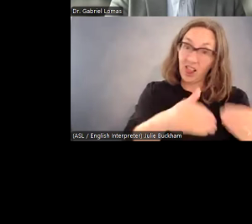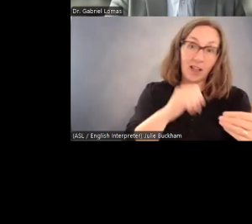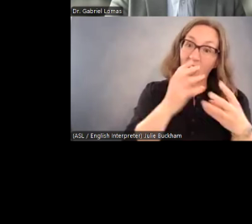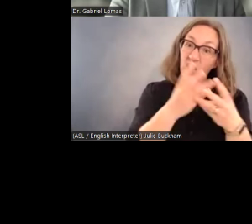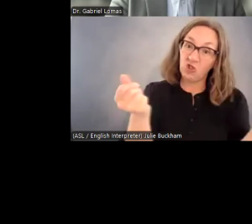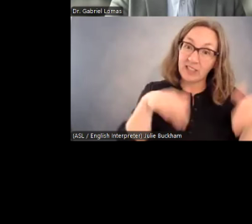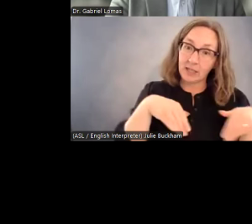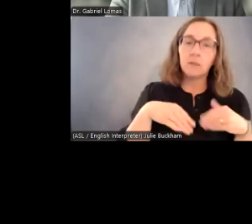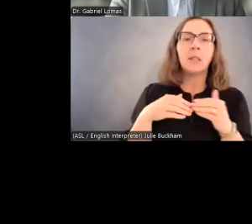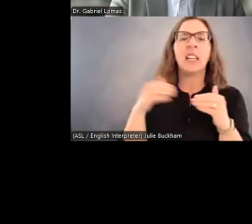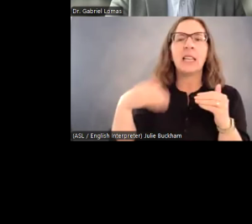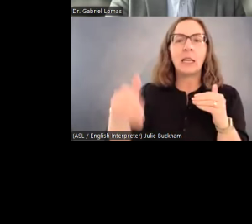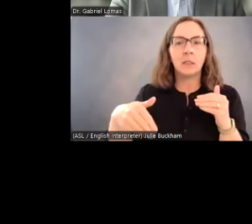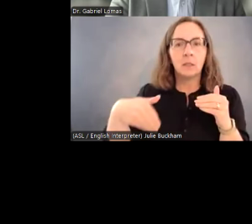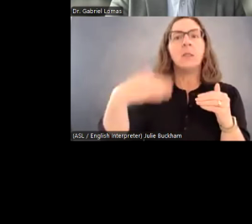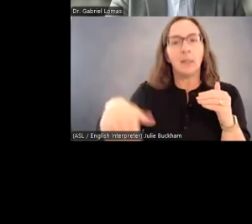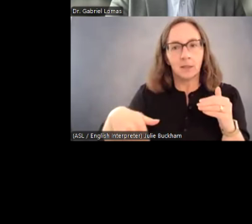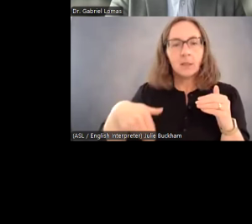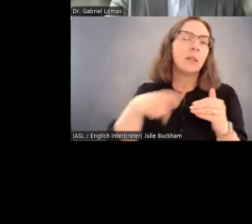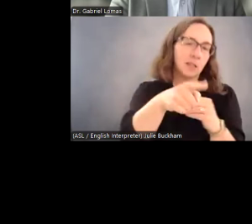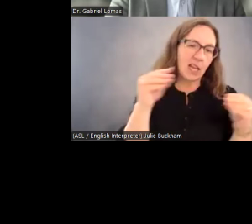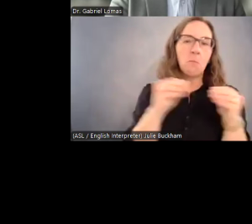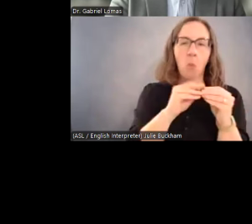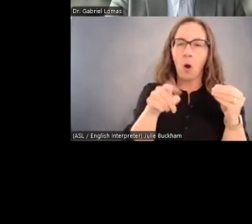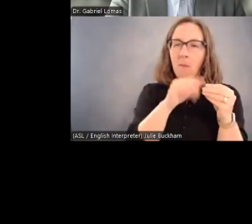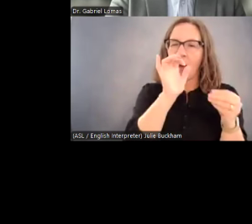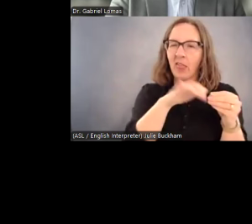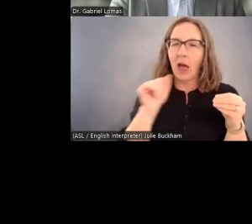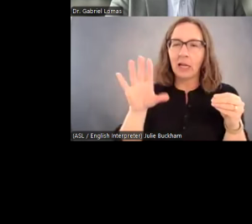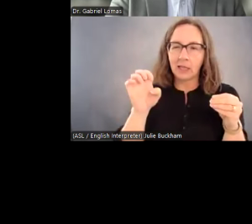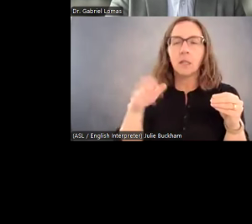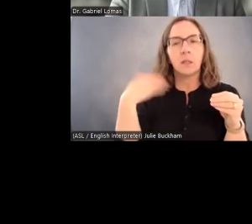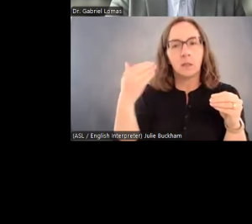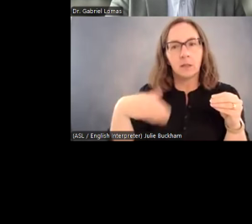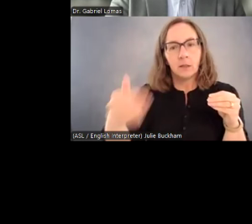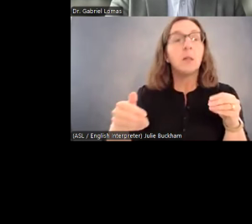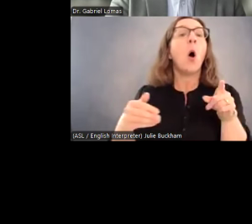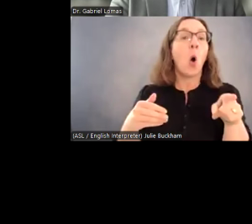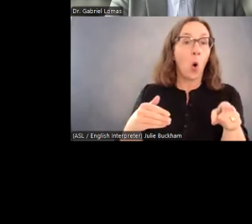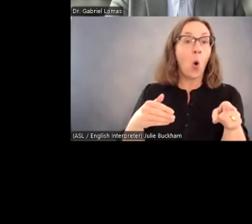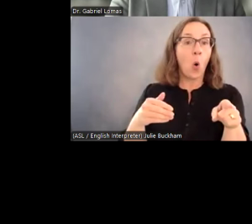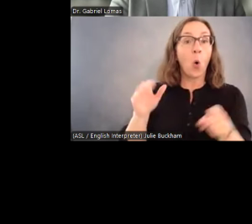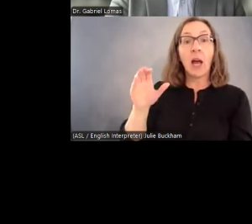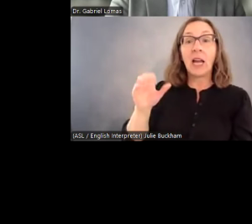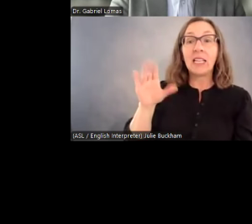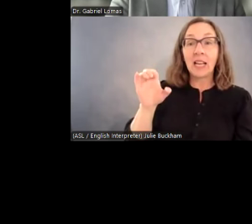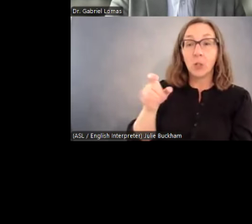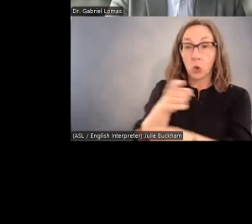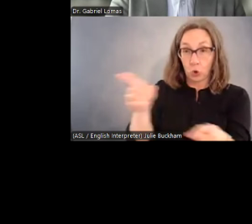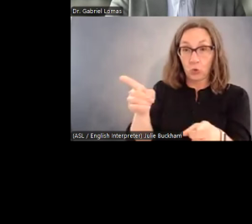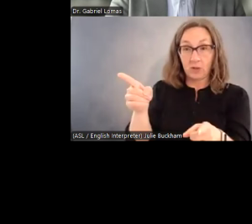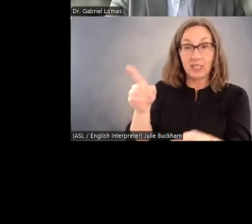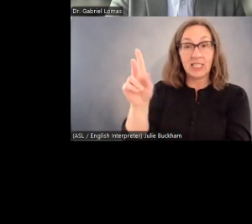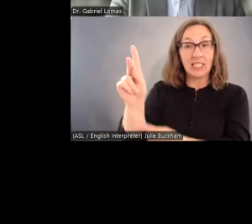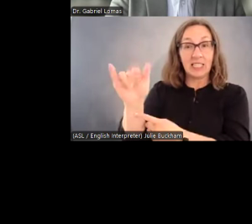slide. Just more about that case. And then next slide, I did include the case that you all had that has